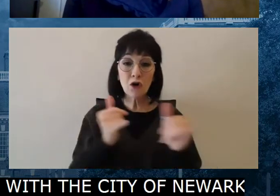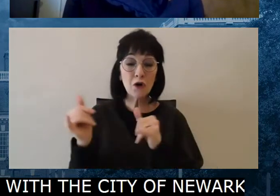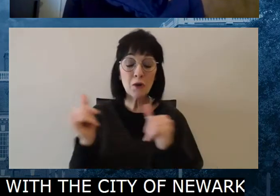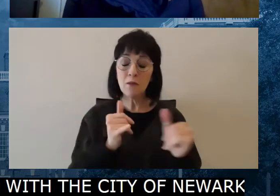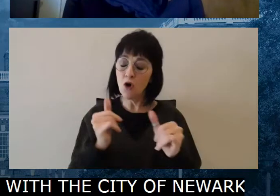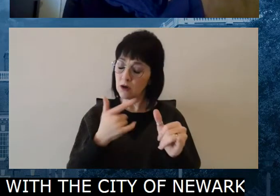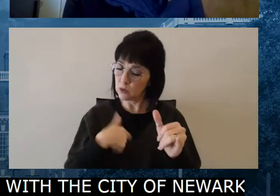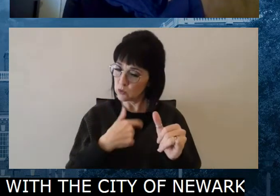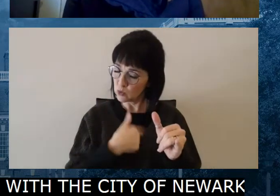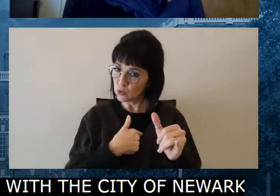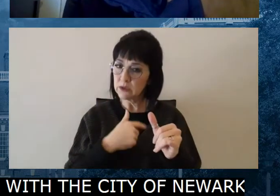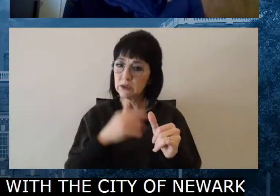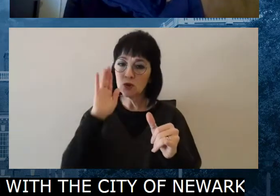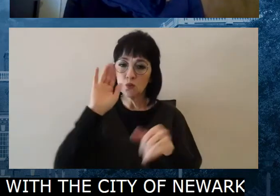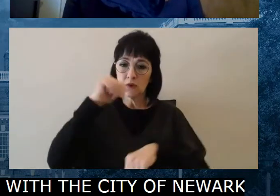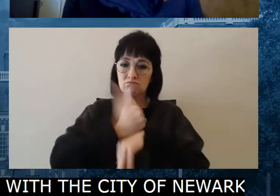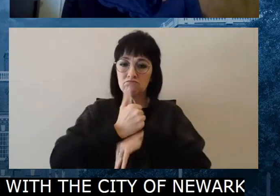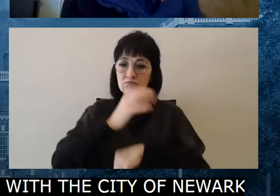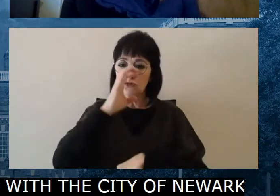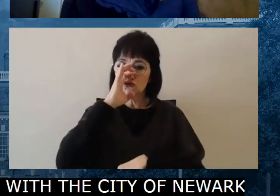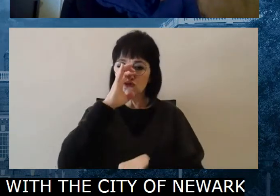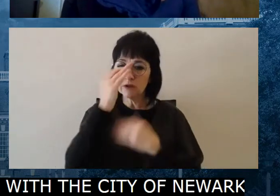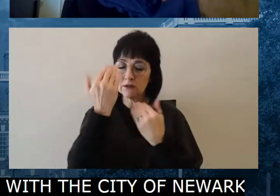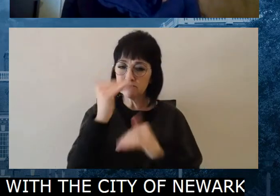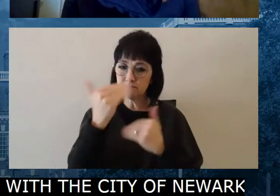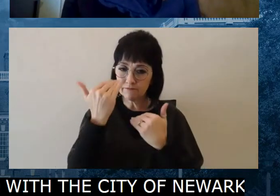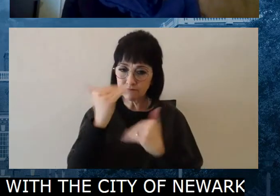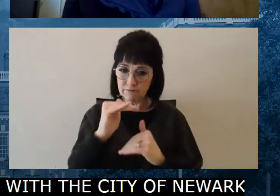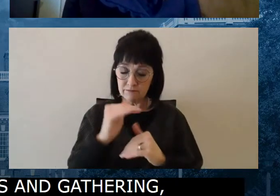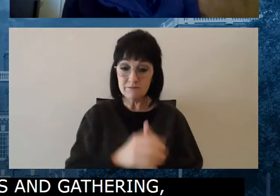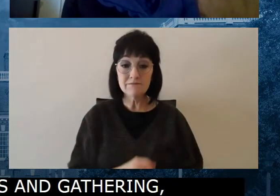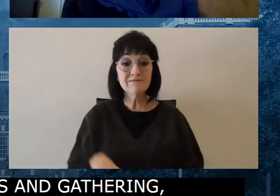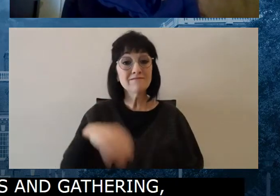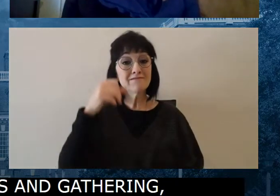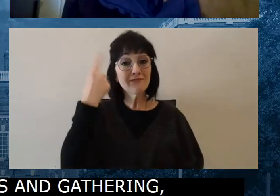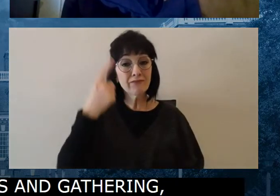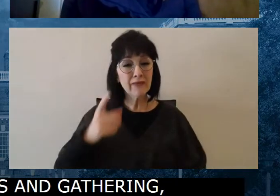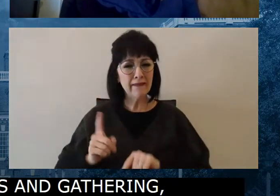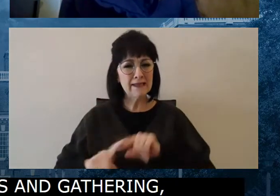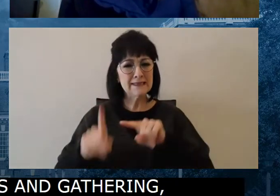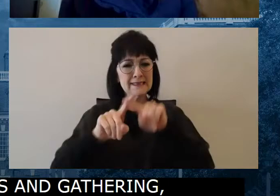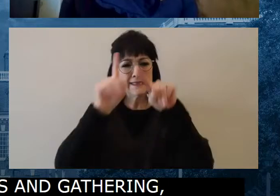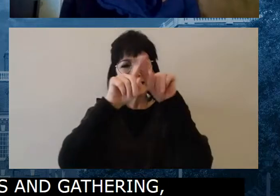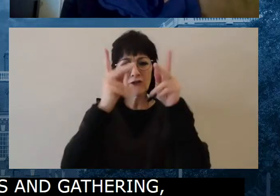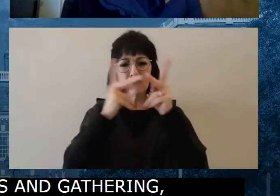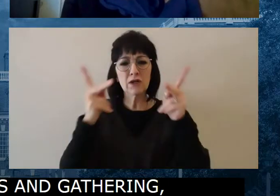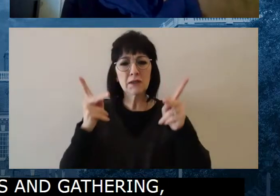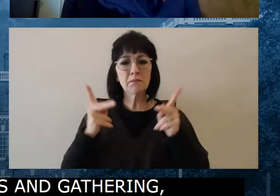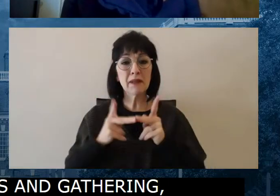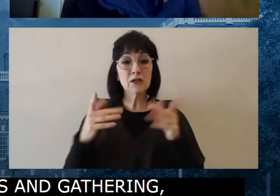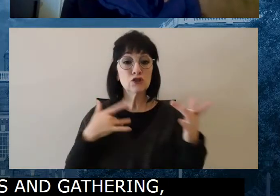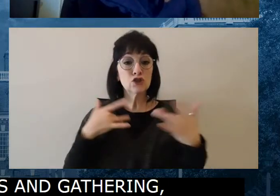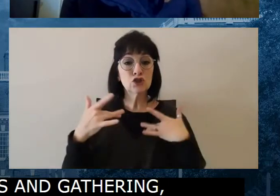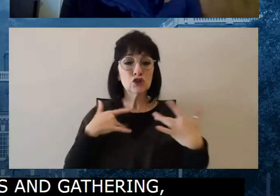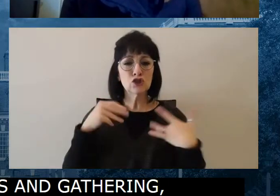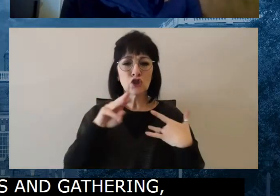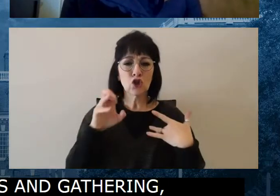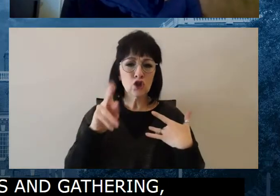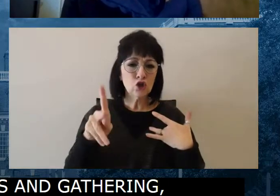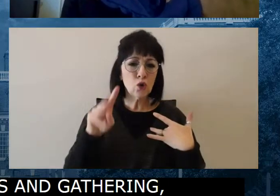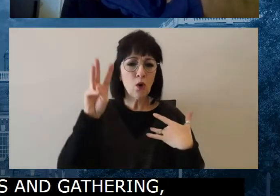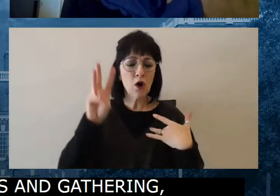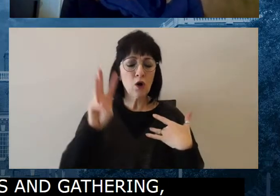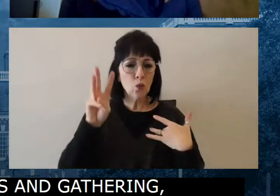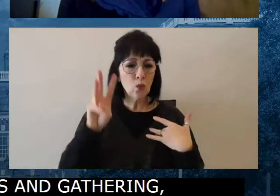Wilmington 19801, Newcastle, Selbyville, Frankfort, Townsend, and Clayton. So we'll keep an eye on all